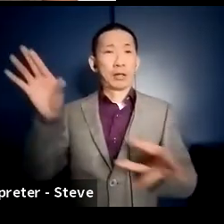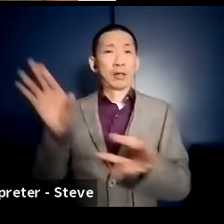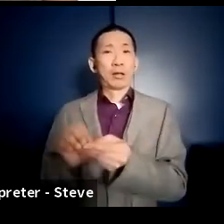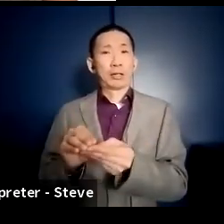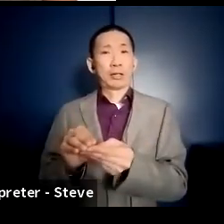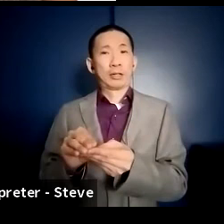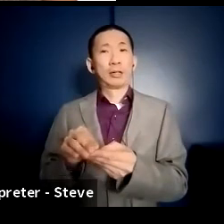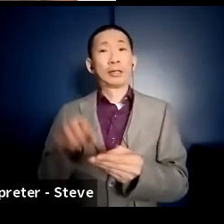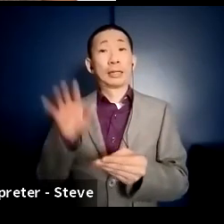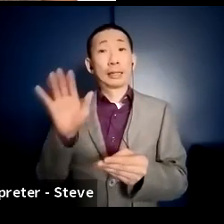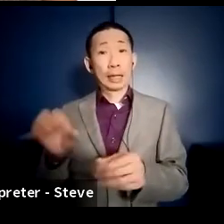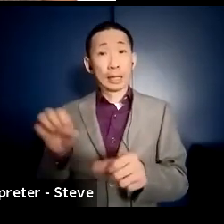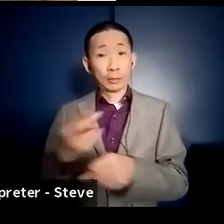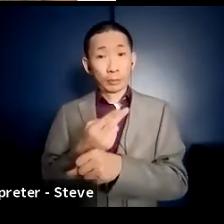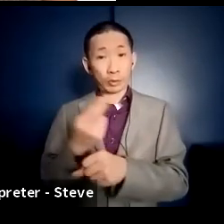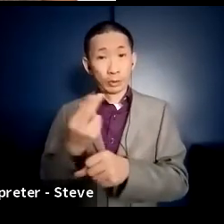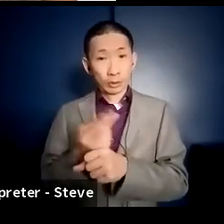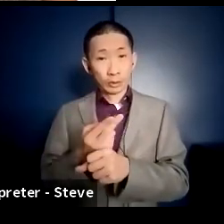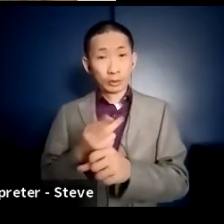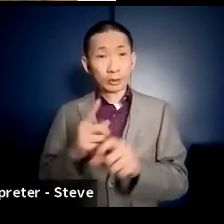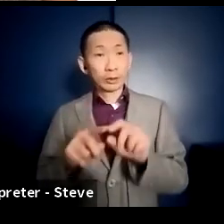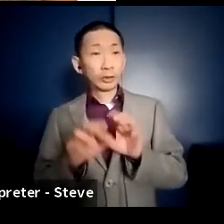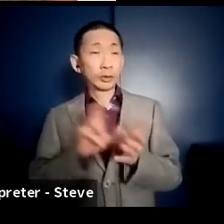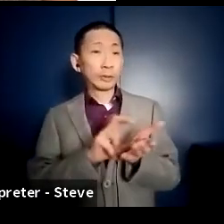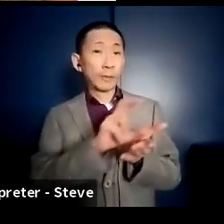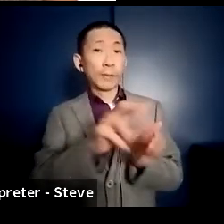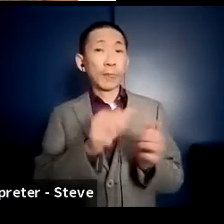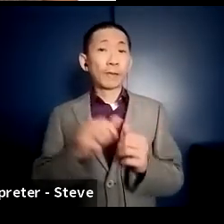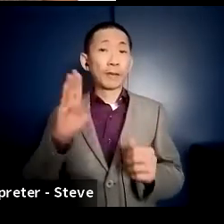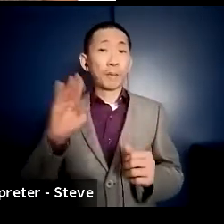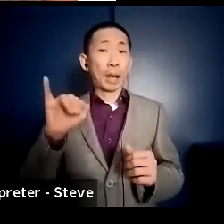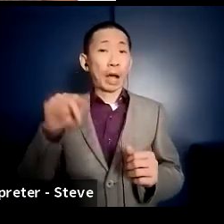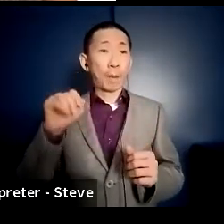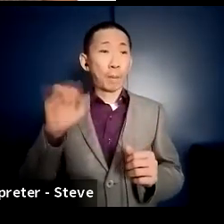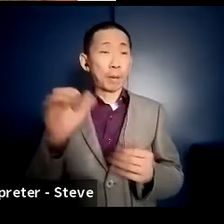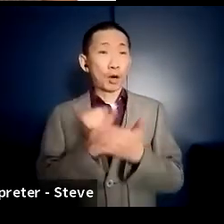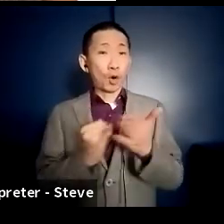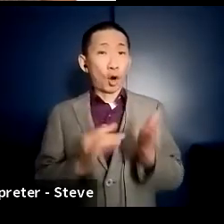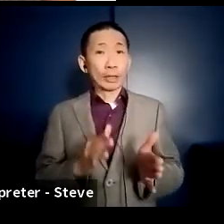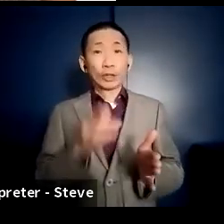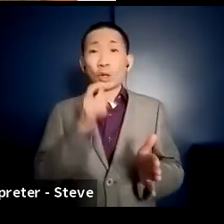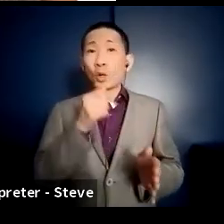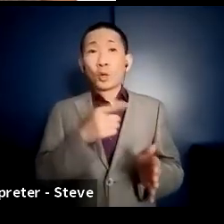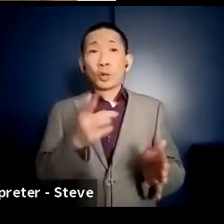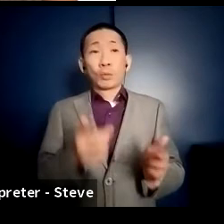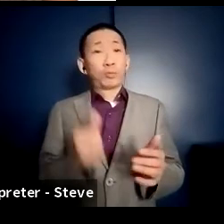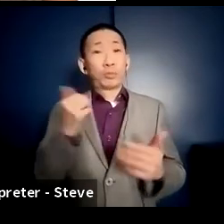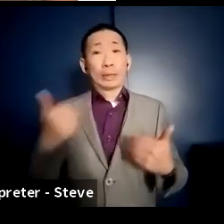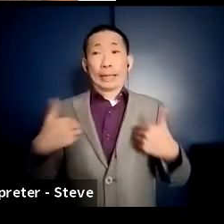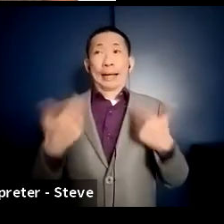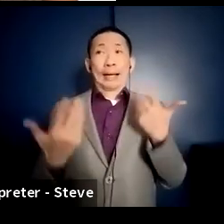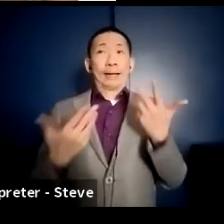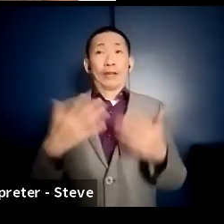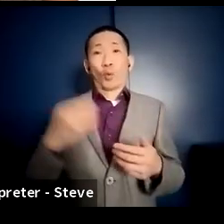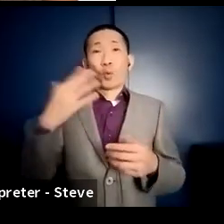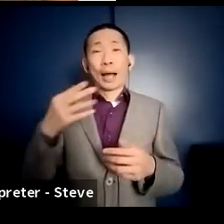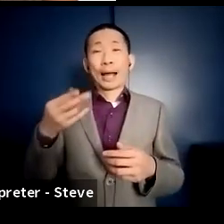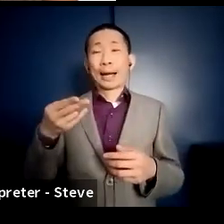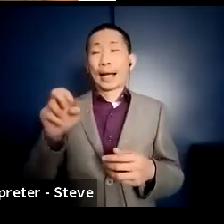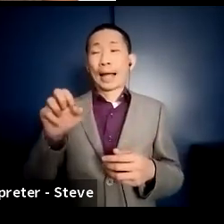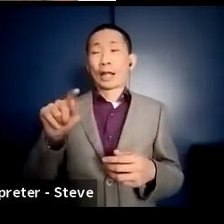put towards investing in BIPOC artists who wouldn't have, you know, let's say like white